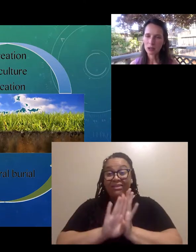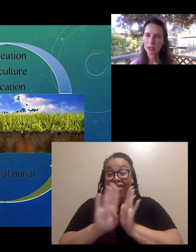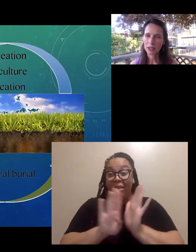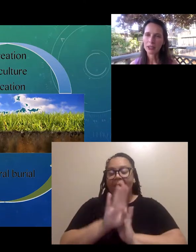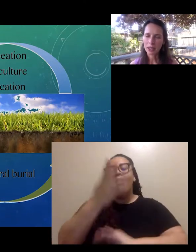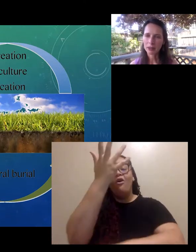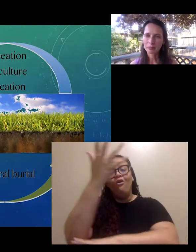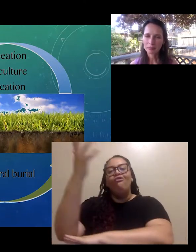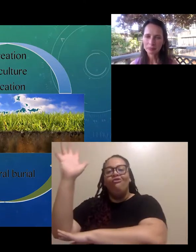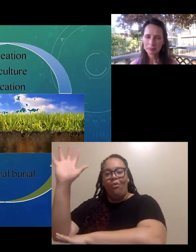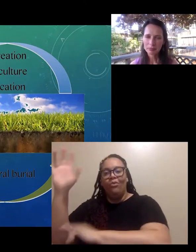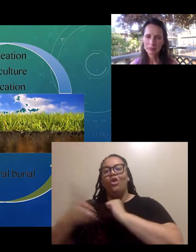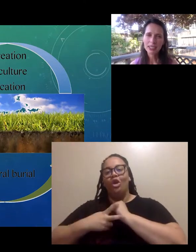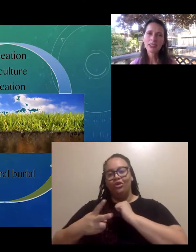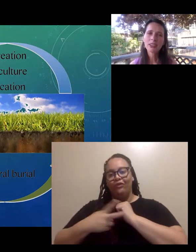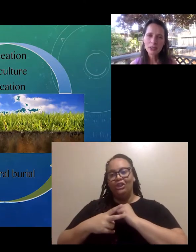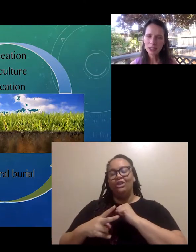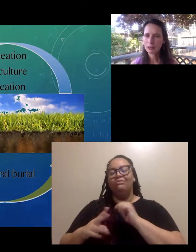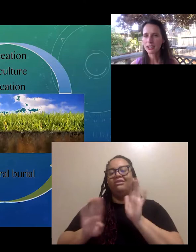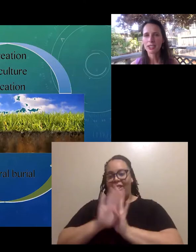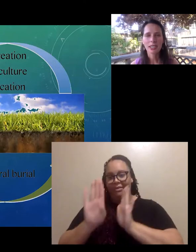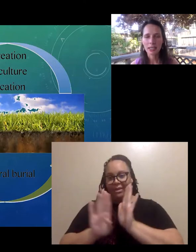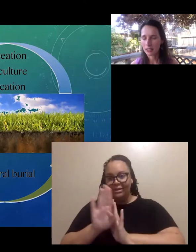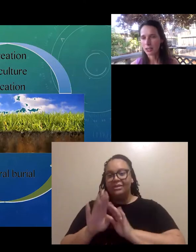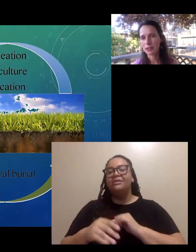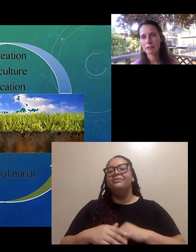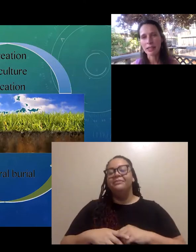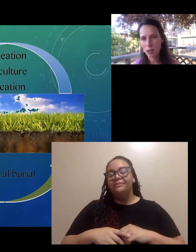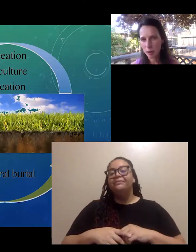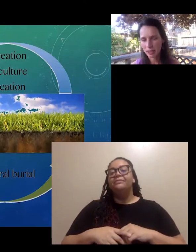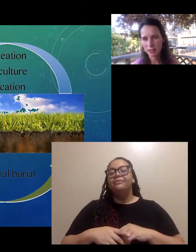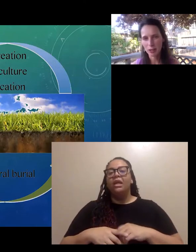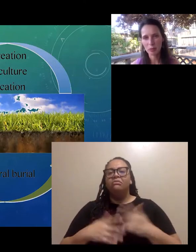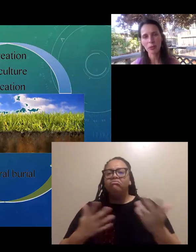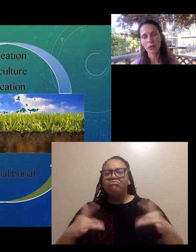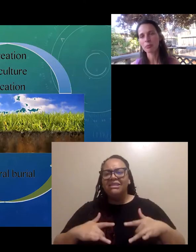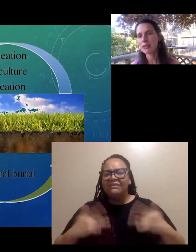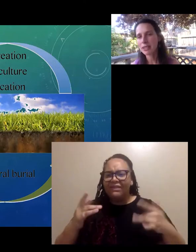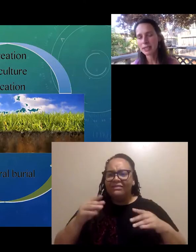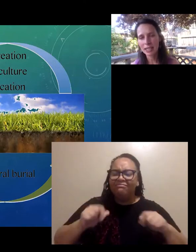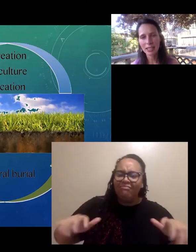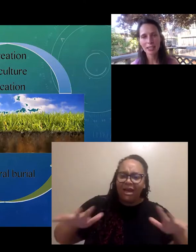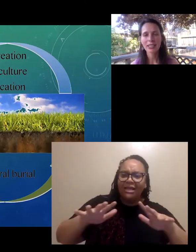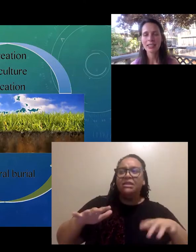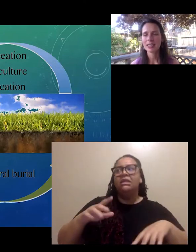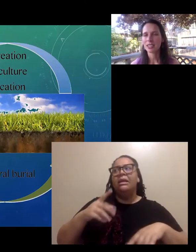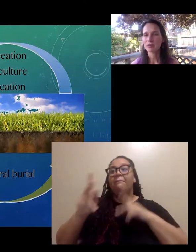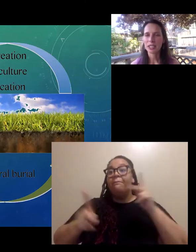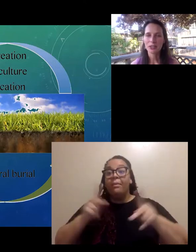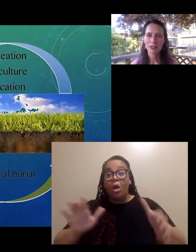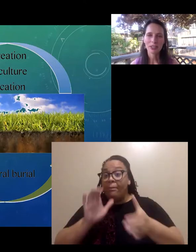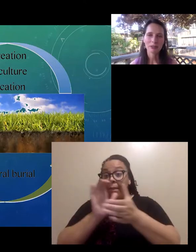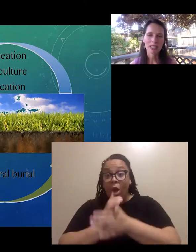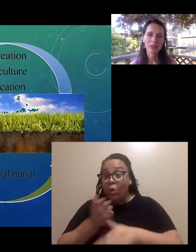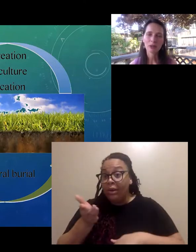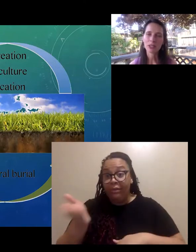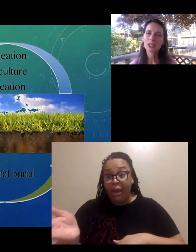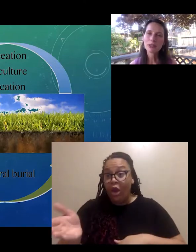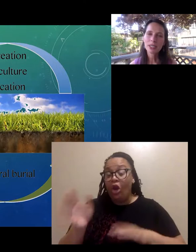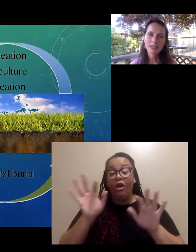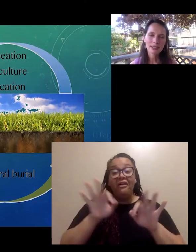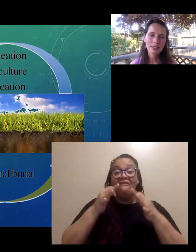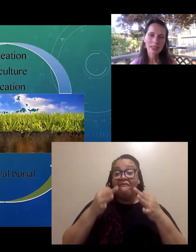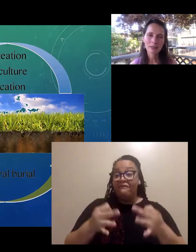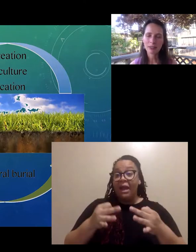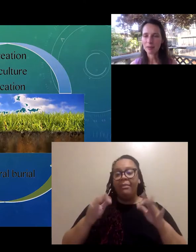conservation burial ground. And also at the ranch, it's an, you know, an event space. So people are married there. It's a place for family